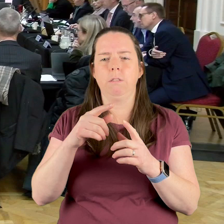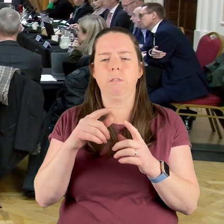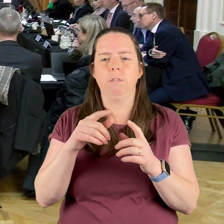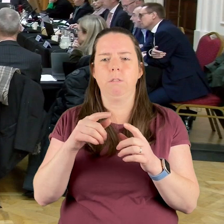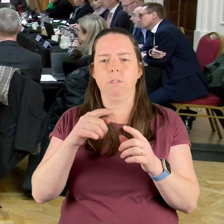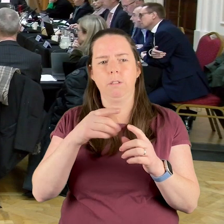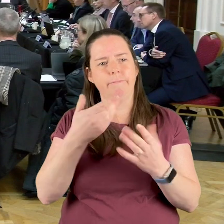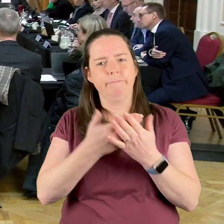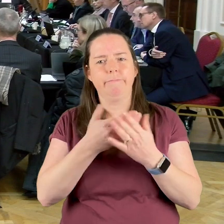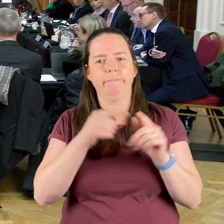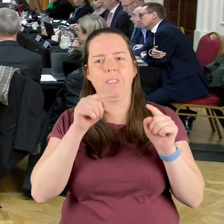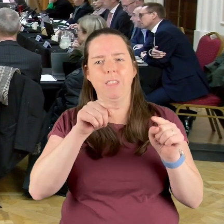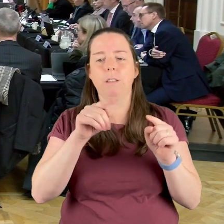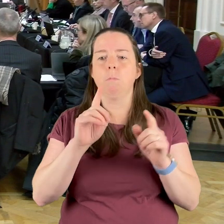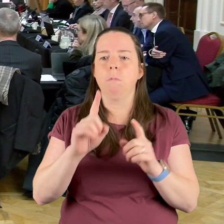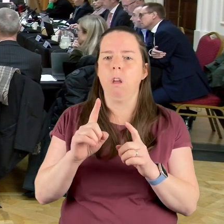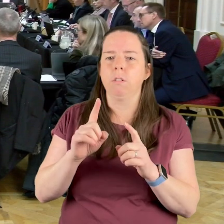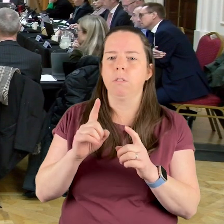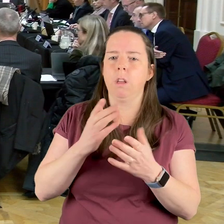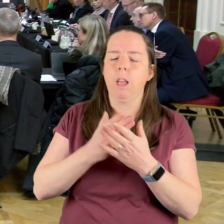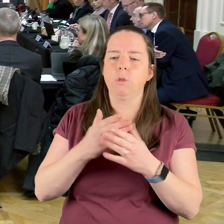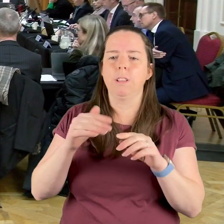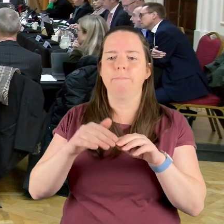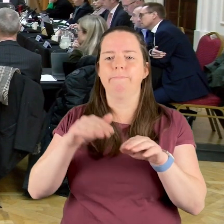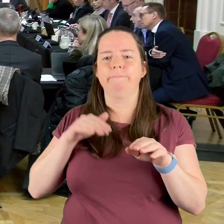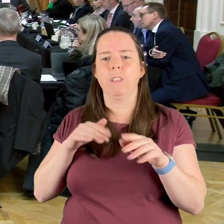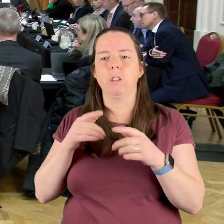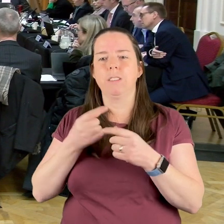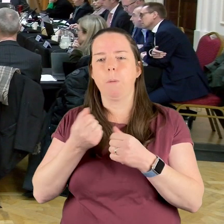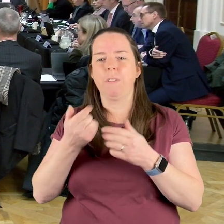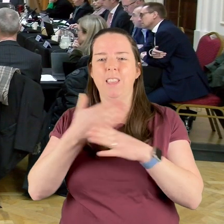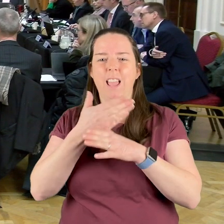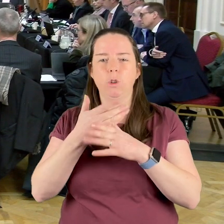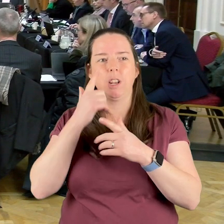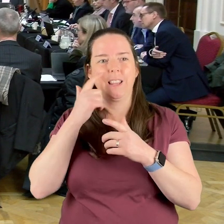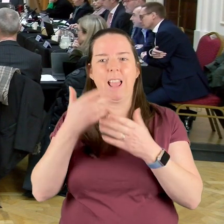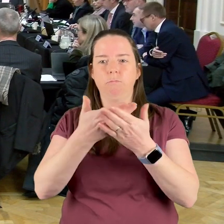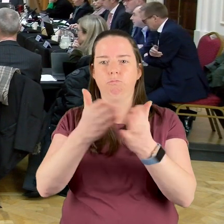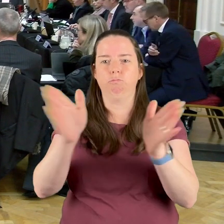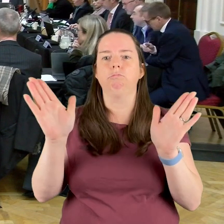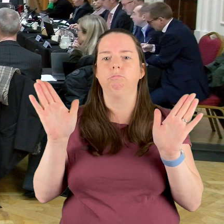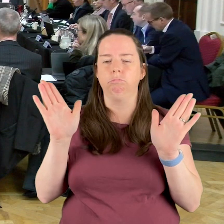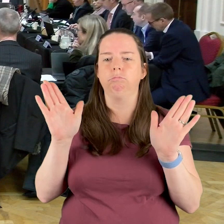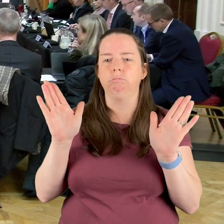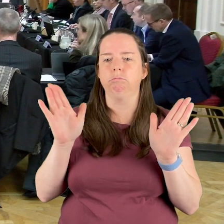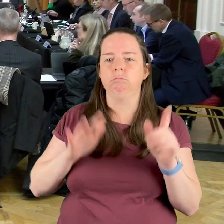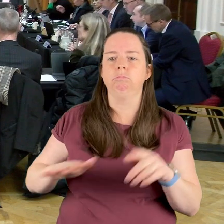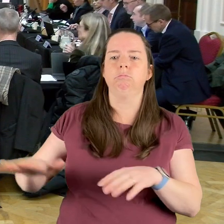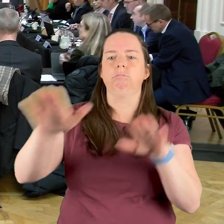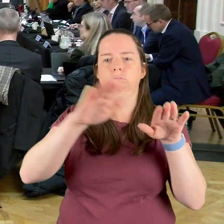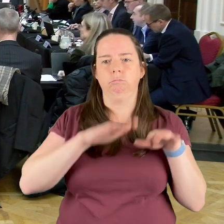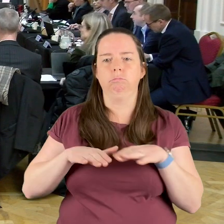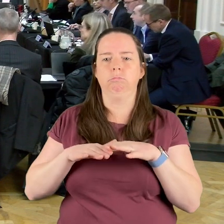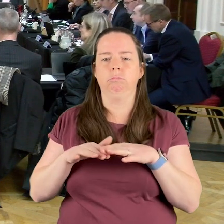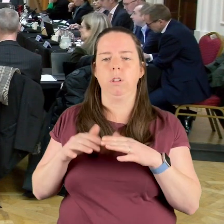get so obsessed with decarbonizing, but actually step back and a lot of the action could be widened,